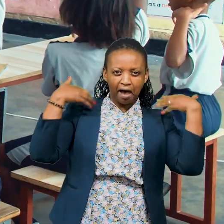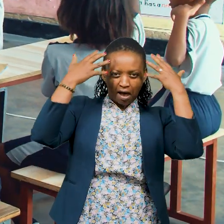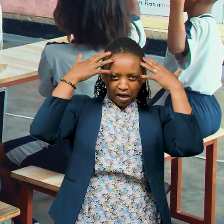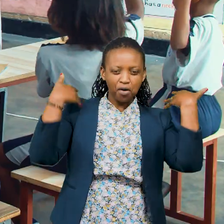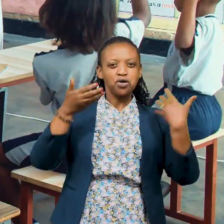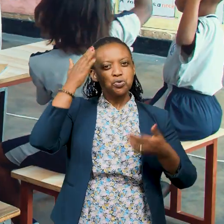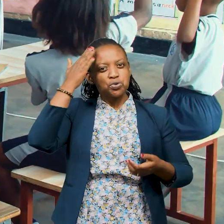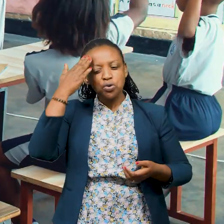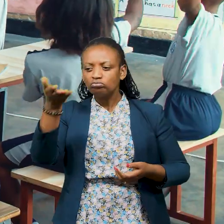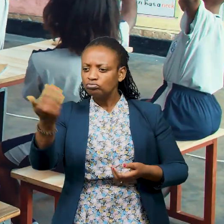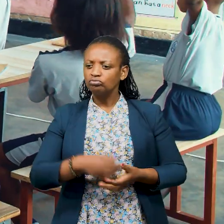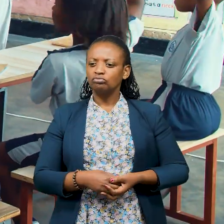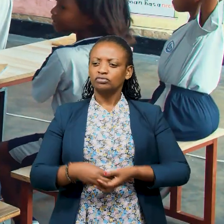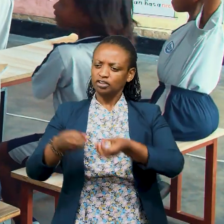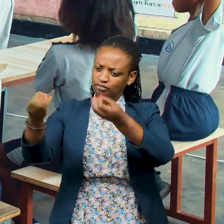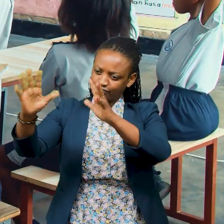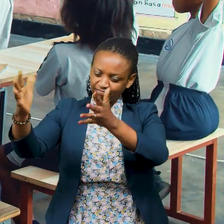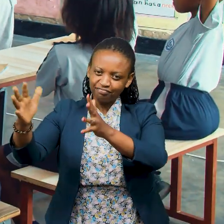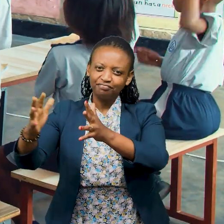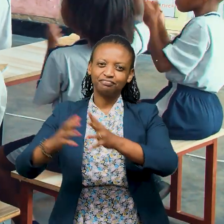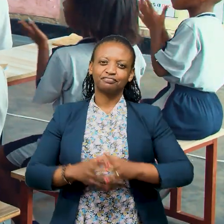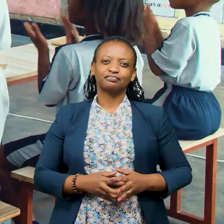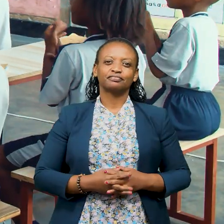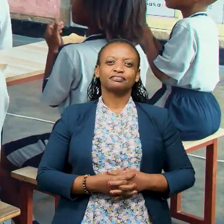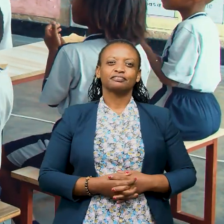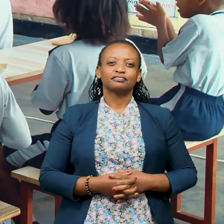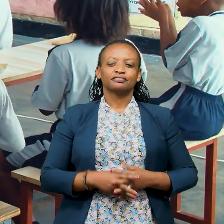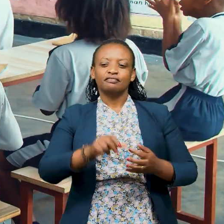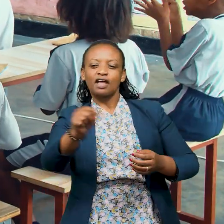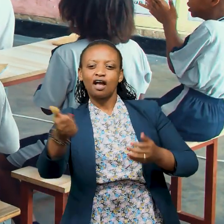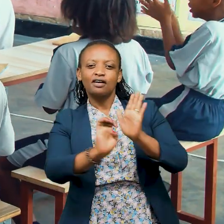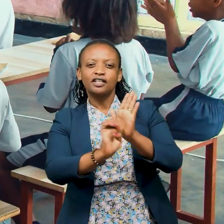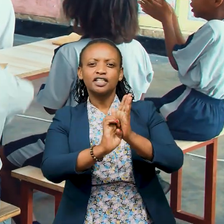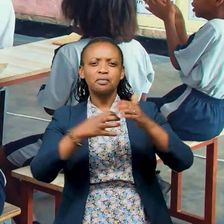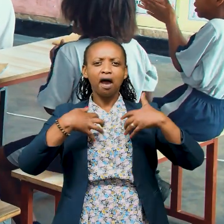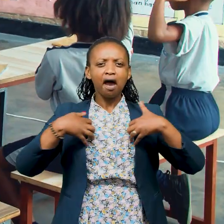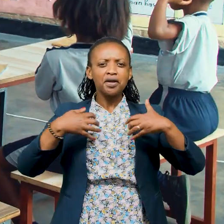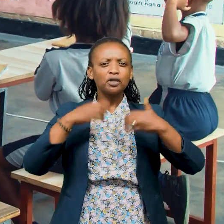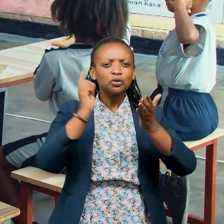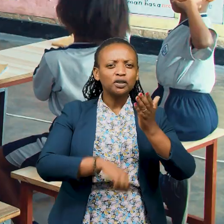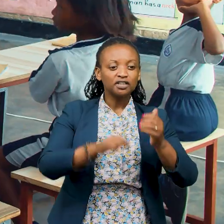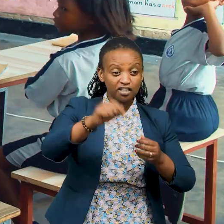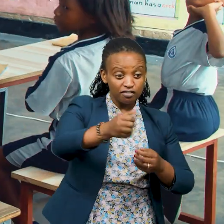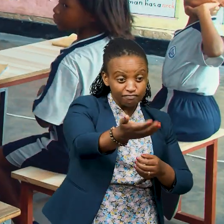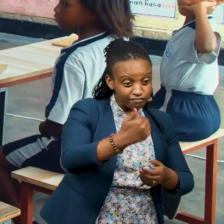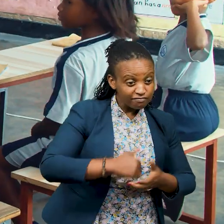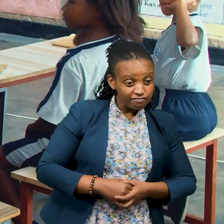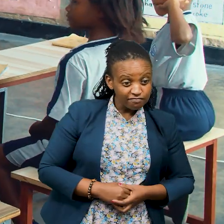a lion. Very good. Can you clap for Keza? Another example of animal. Yes,